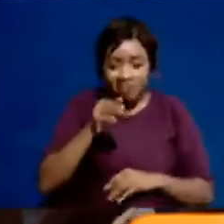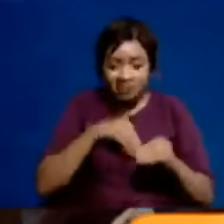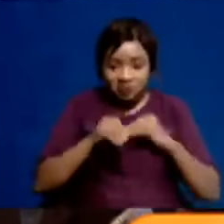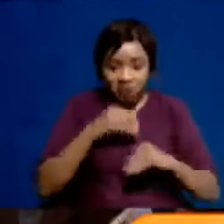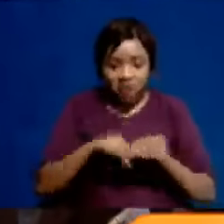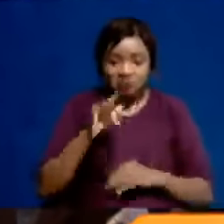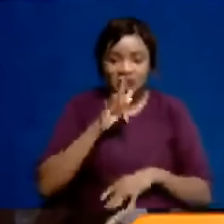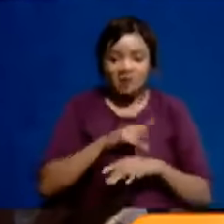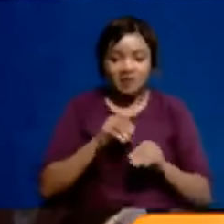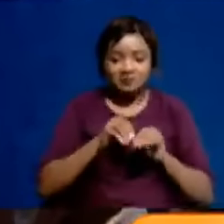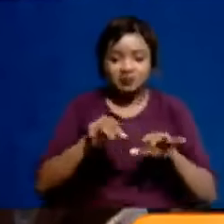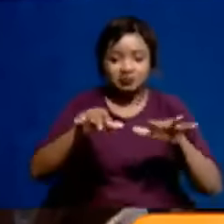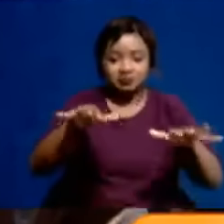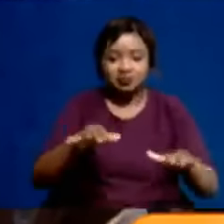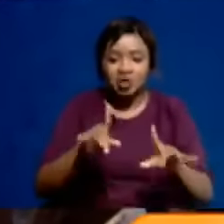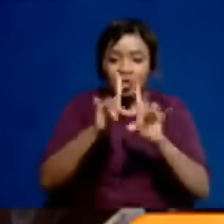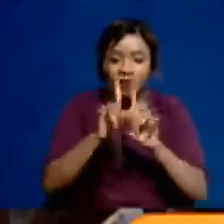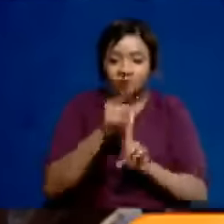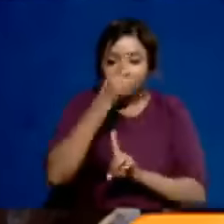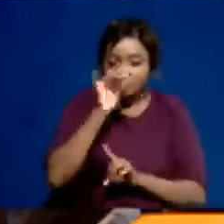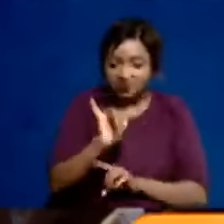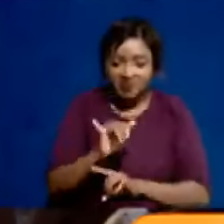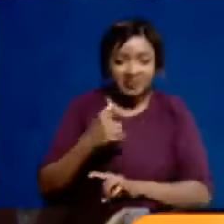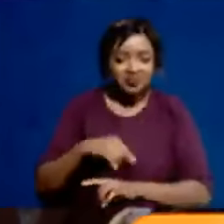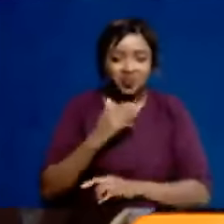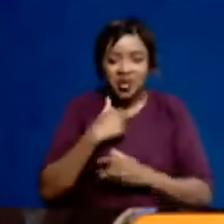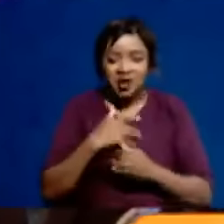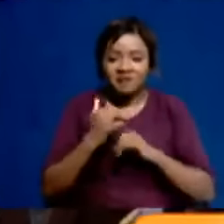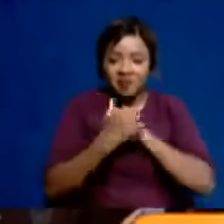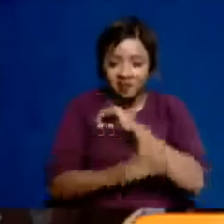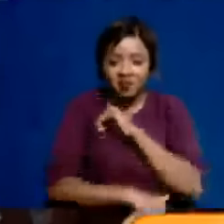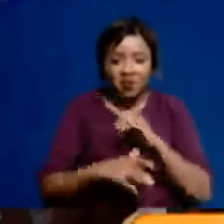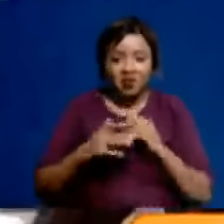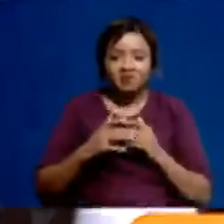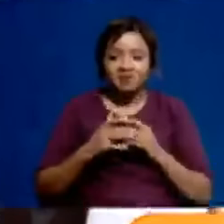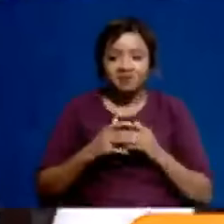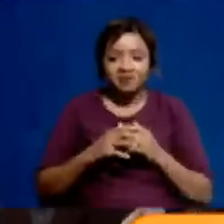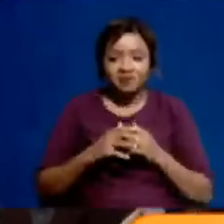mizizi, na kwa sababu ya hayo tunakuwa na very poor enforcement or a